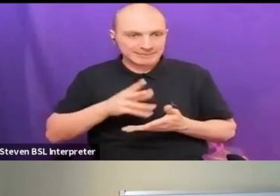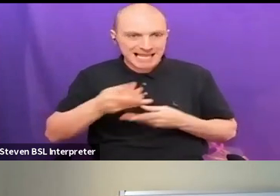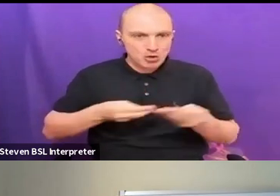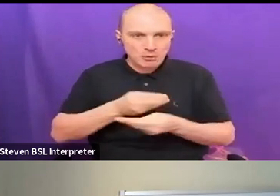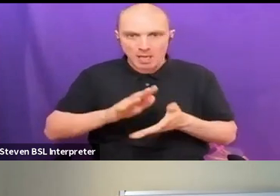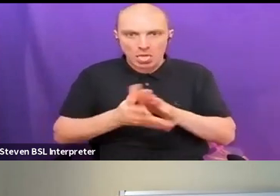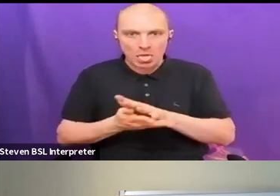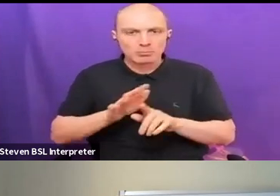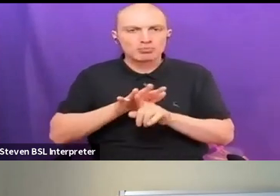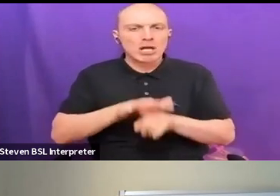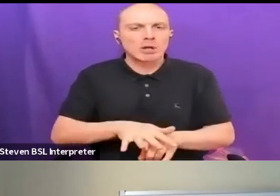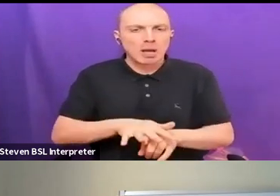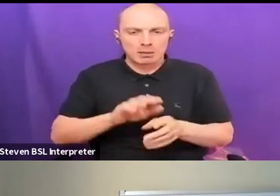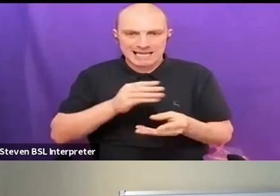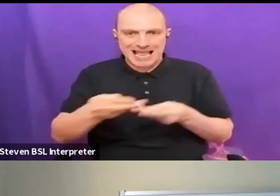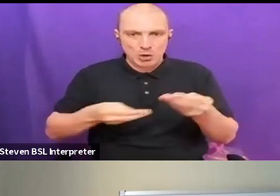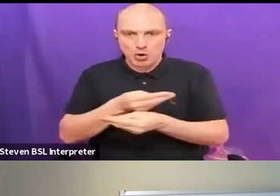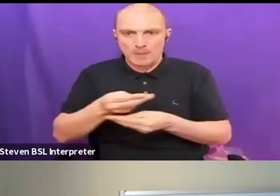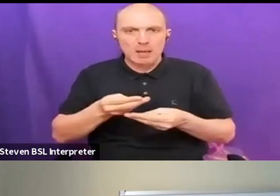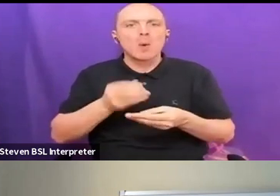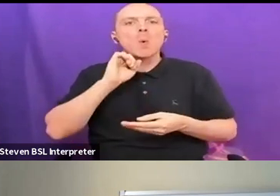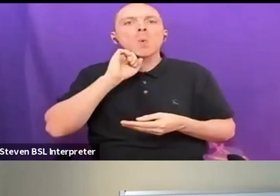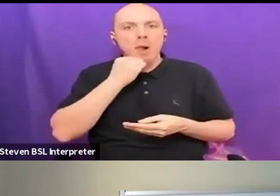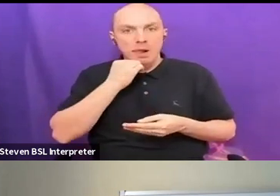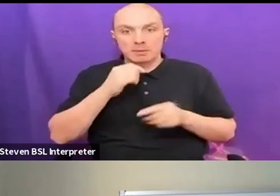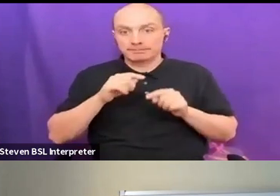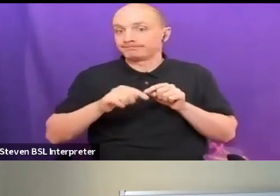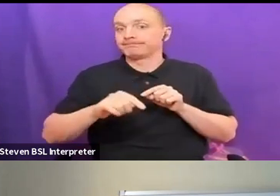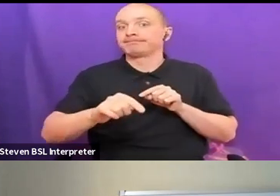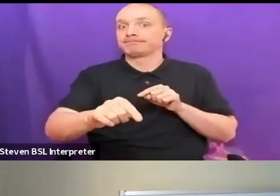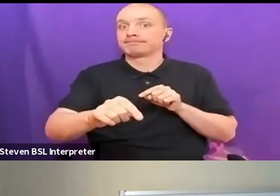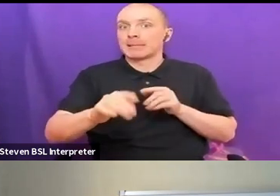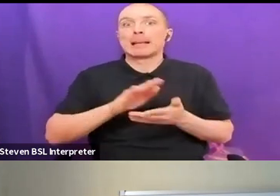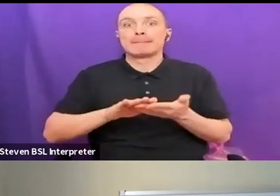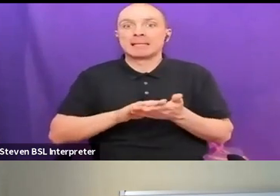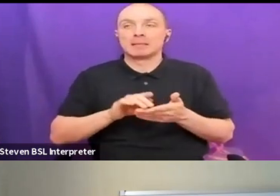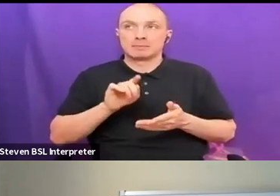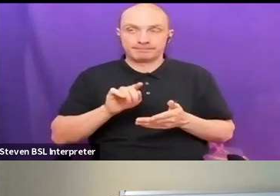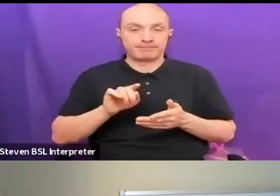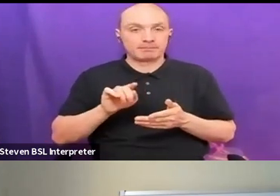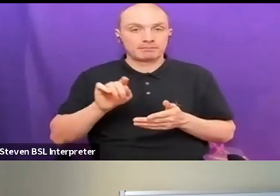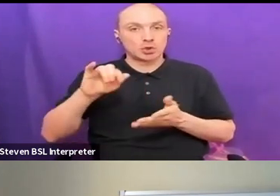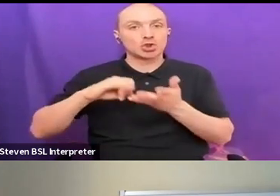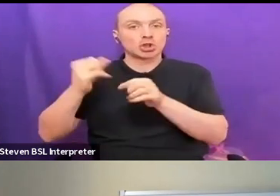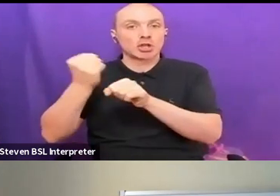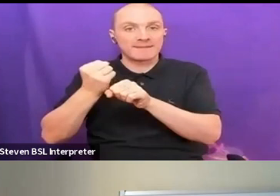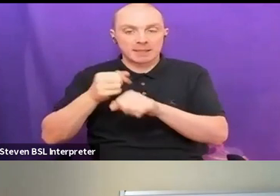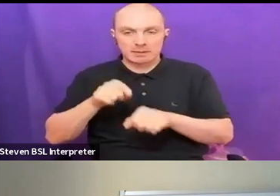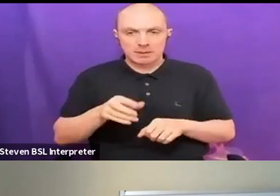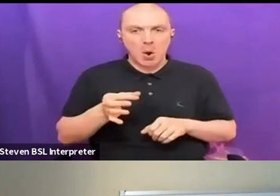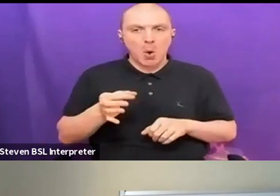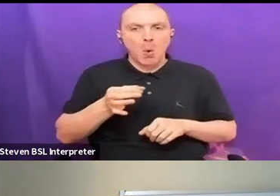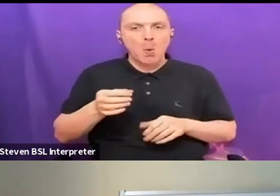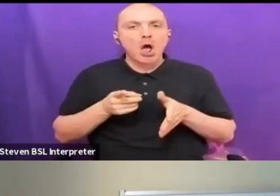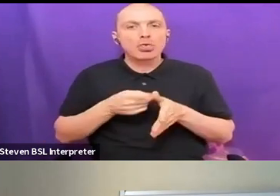follow swiftly from that, and that it's very likely that national and local government will be trying very hard